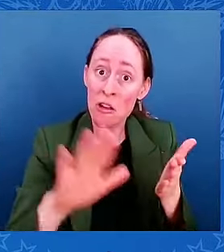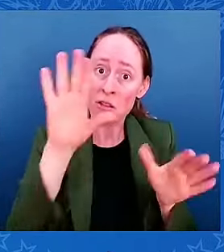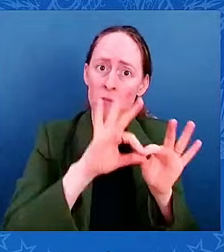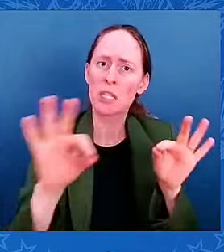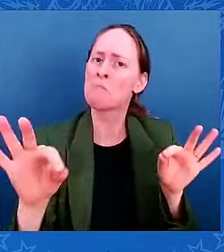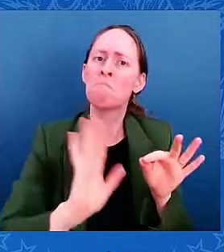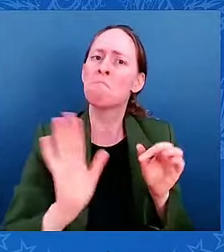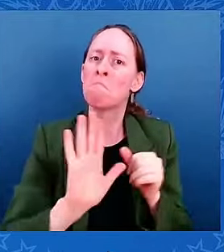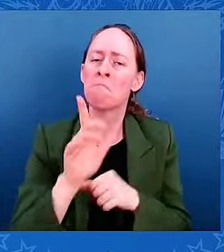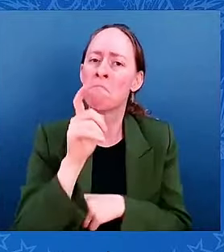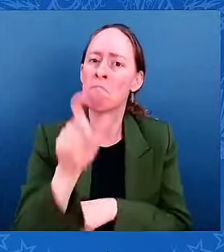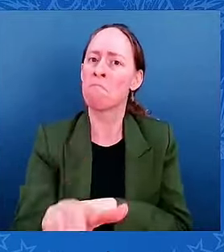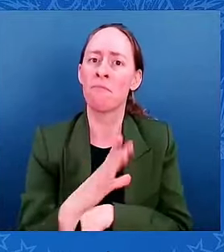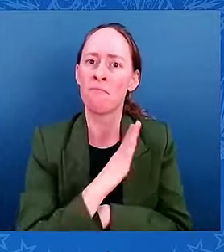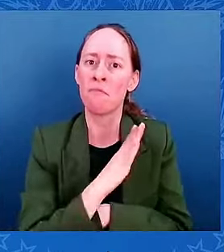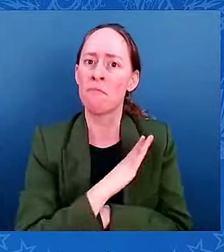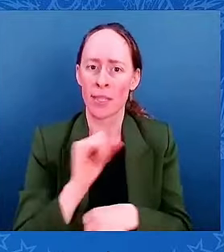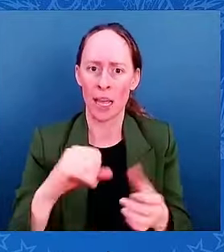union jobs.